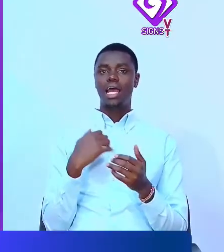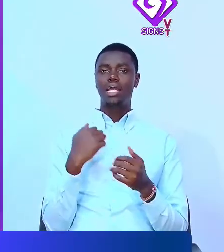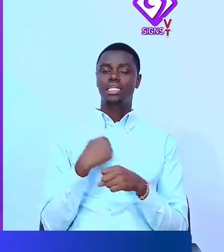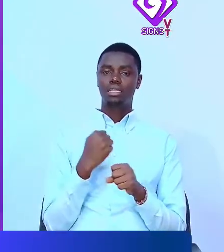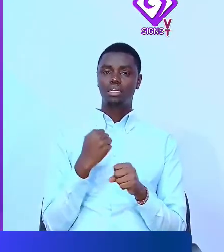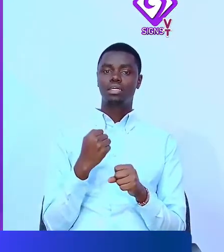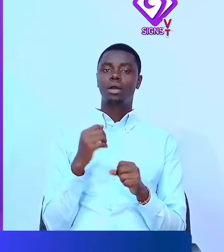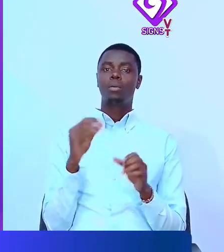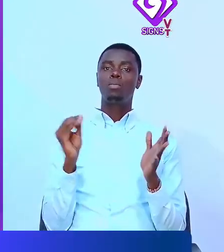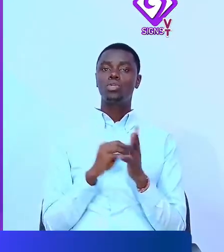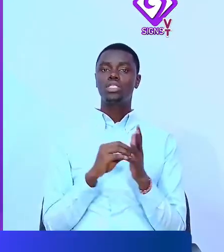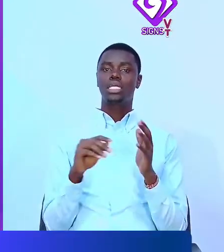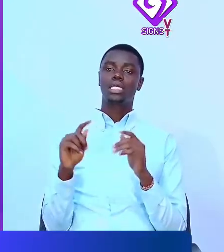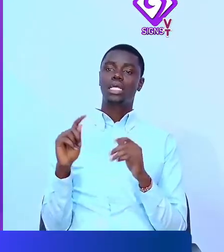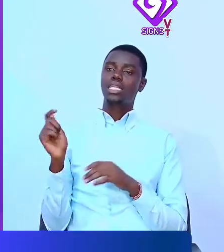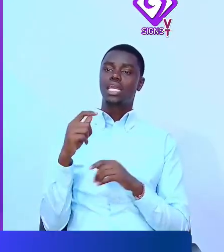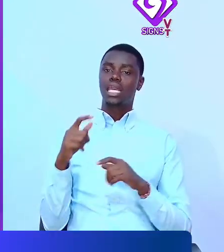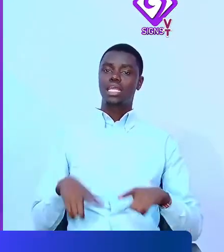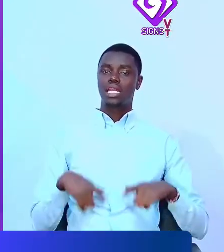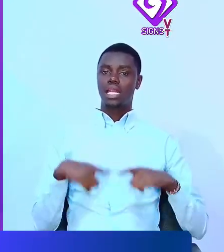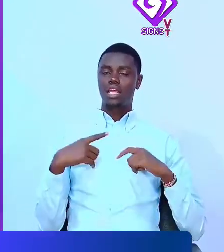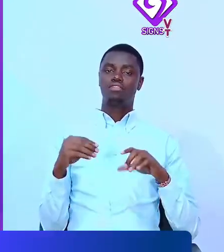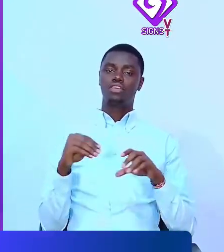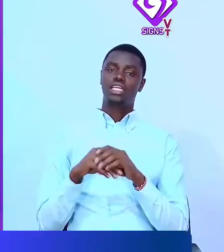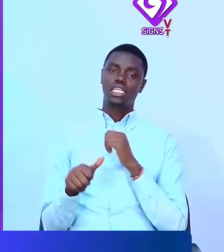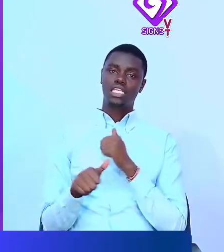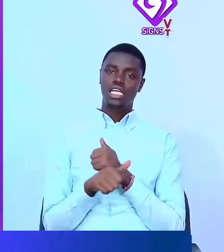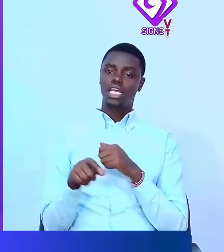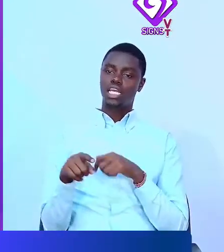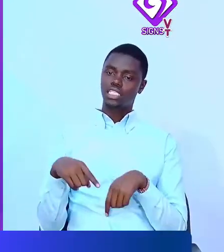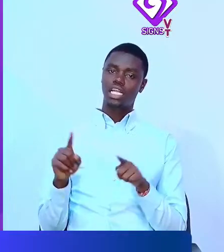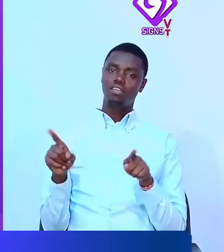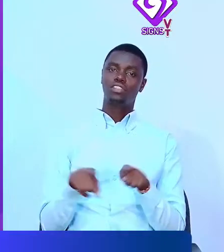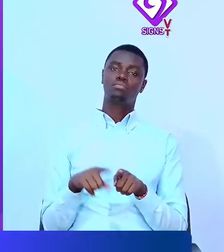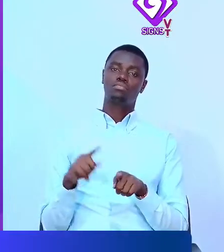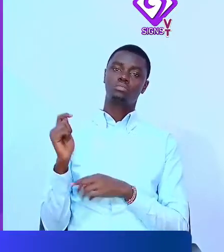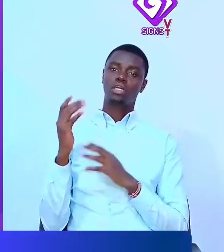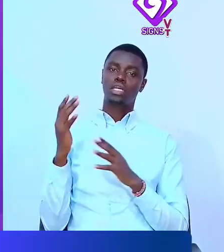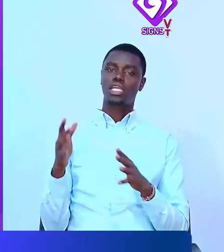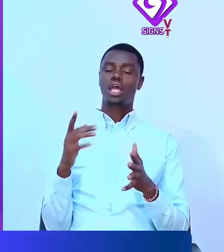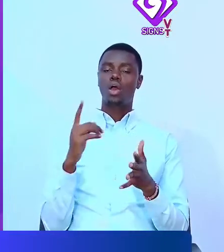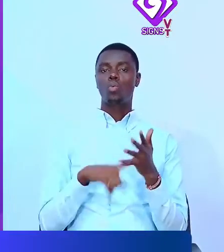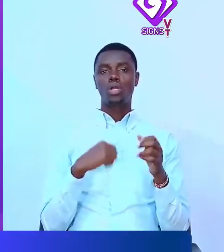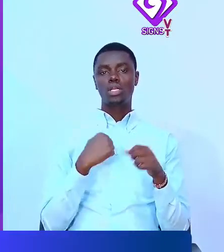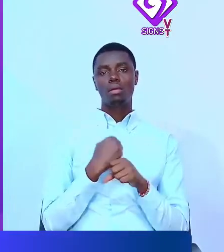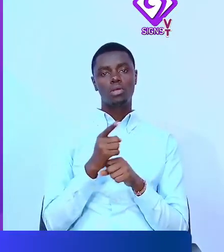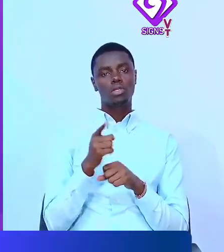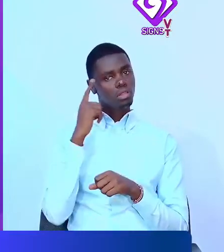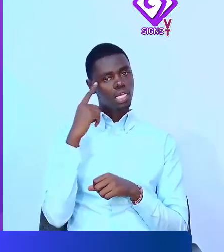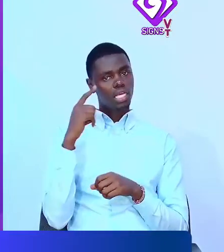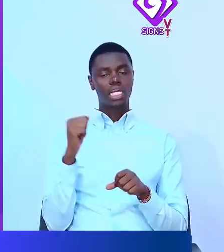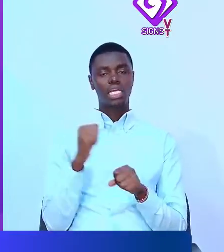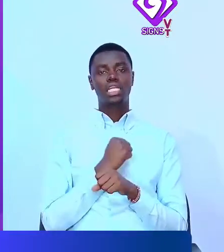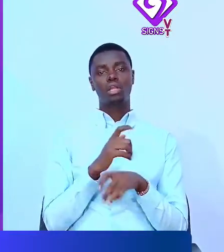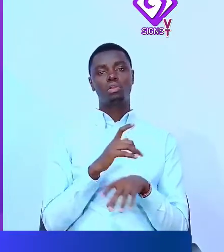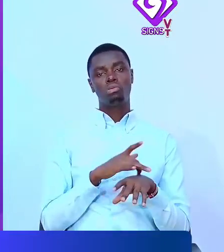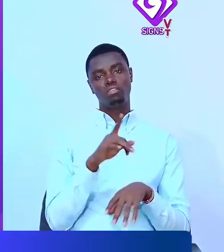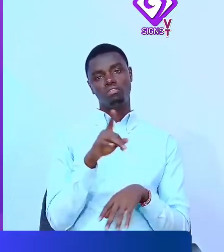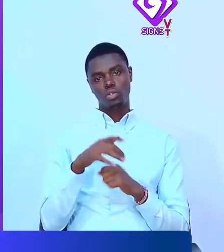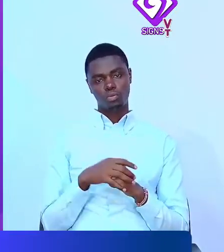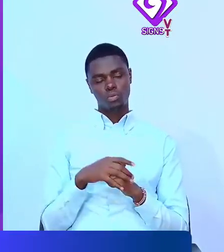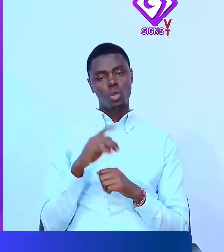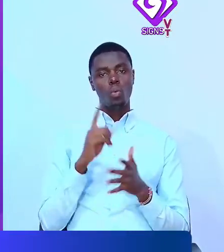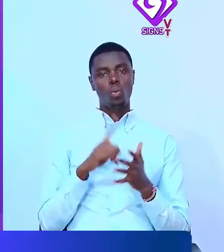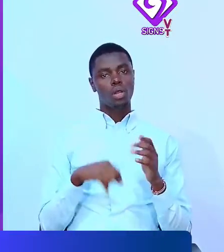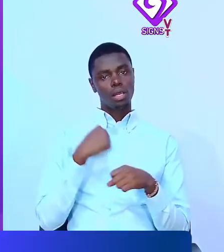therefore Kenyans, and you also, you are a Kenyan, what makes you think it can't touch you? Absolutely what makes you think that it